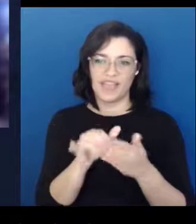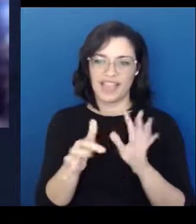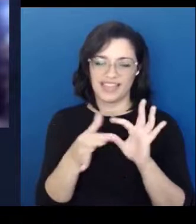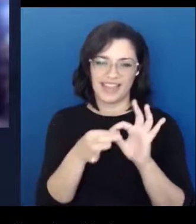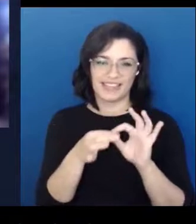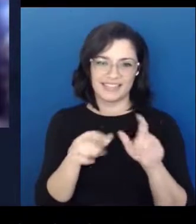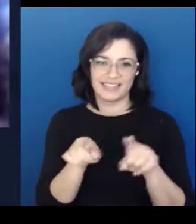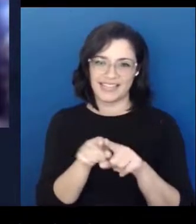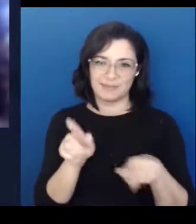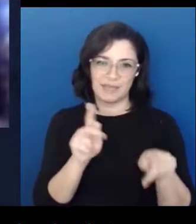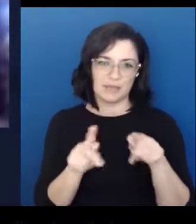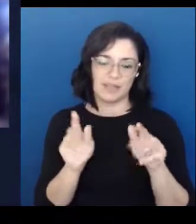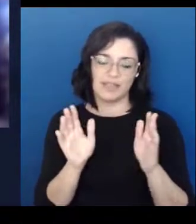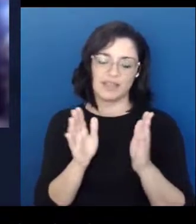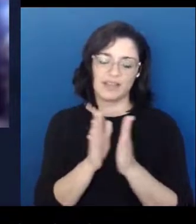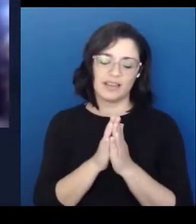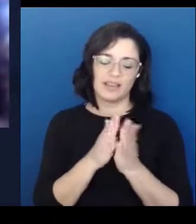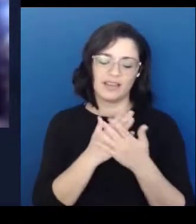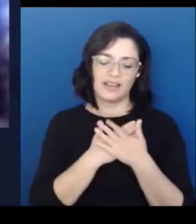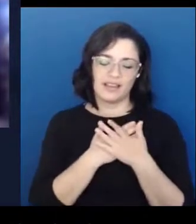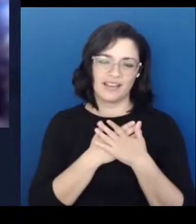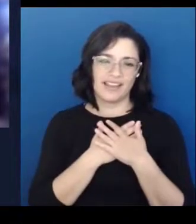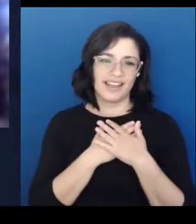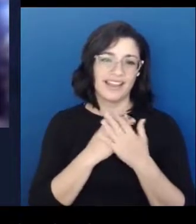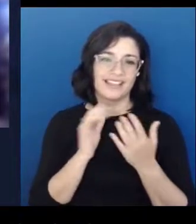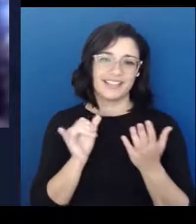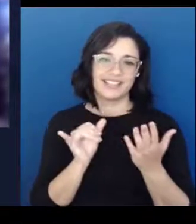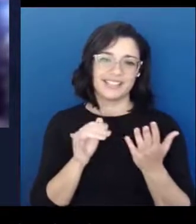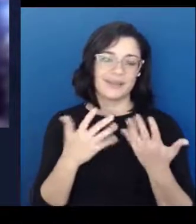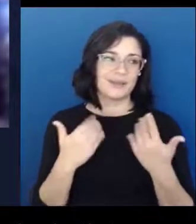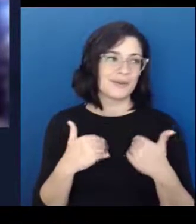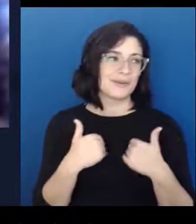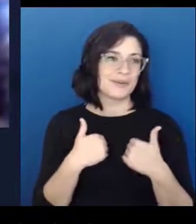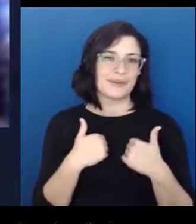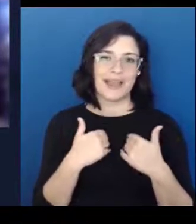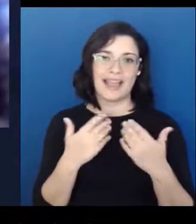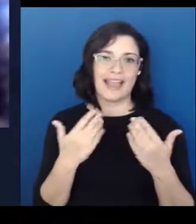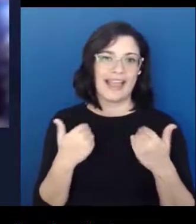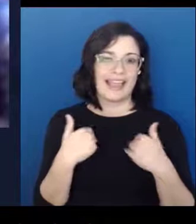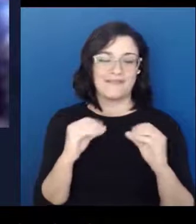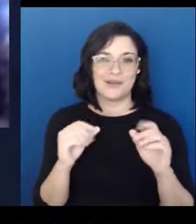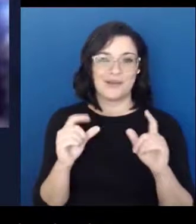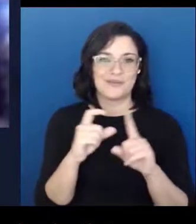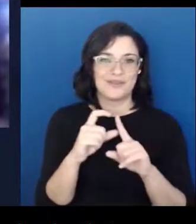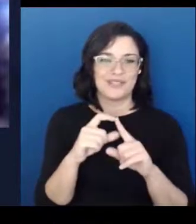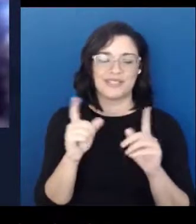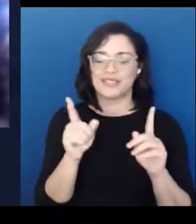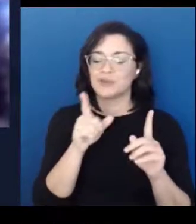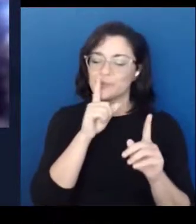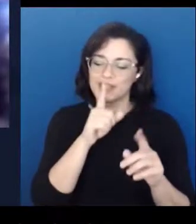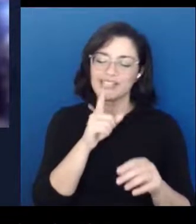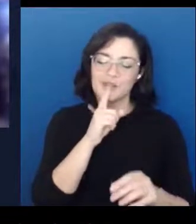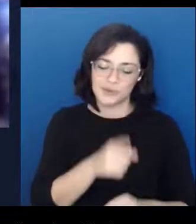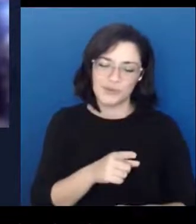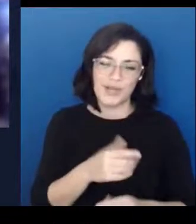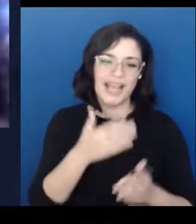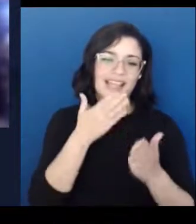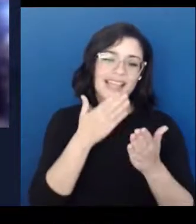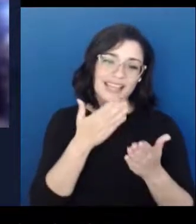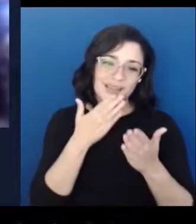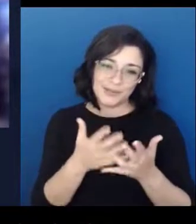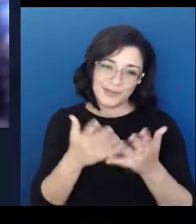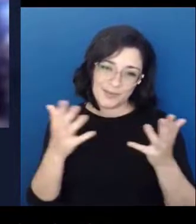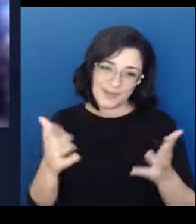It leaves me speechless. It's so very true. Thank you so much for all of your